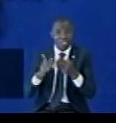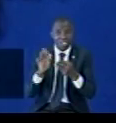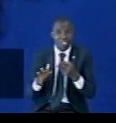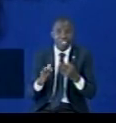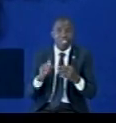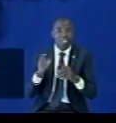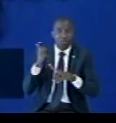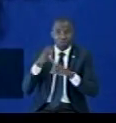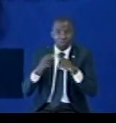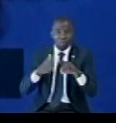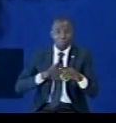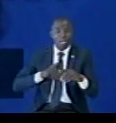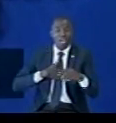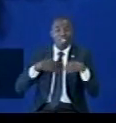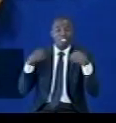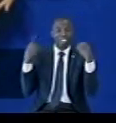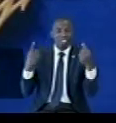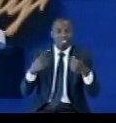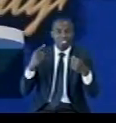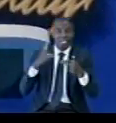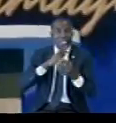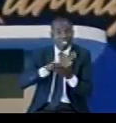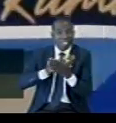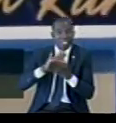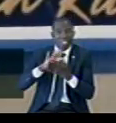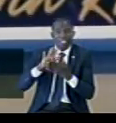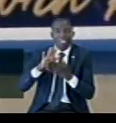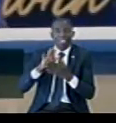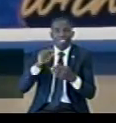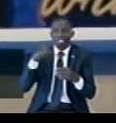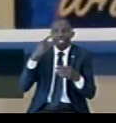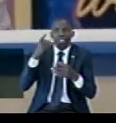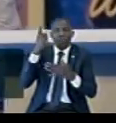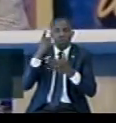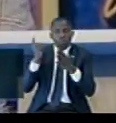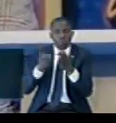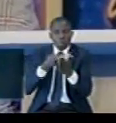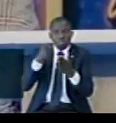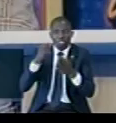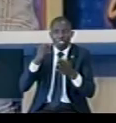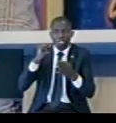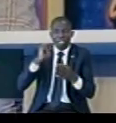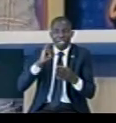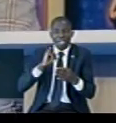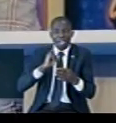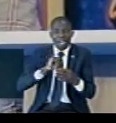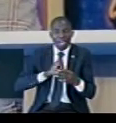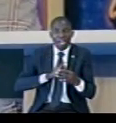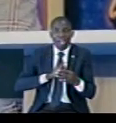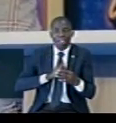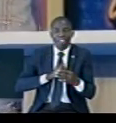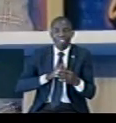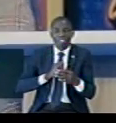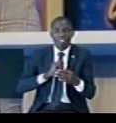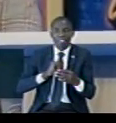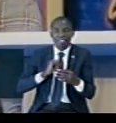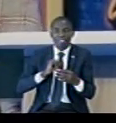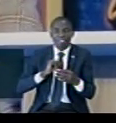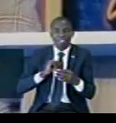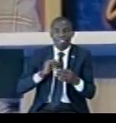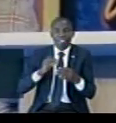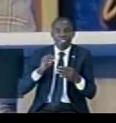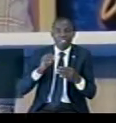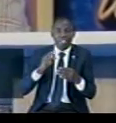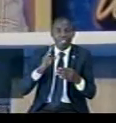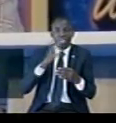my iniquity. It said, once I bear the iniquity, I will carry